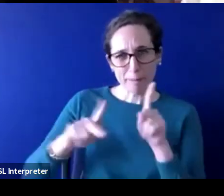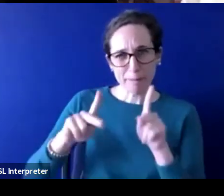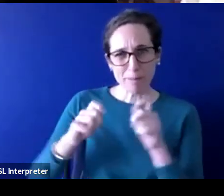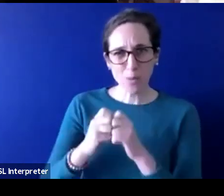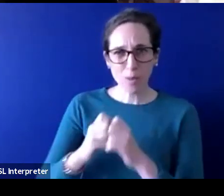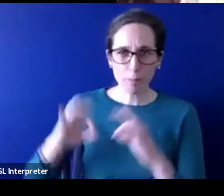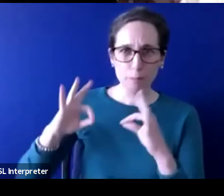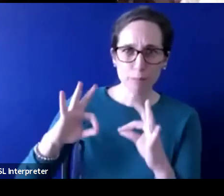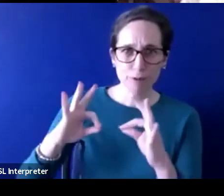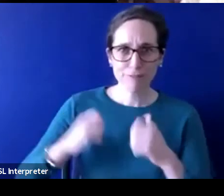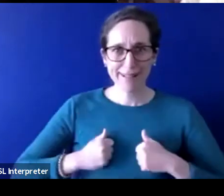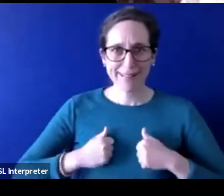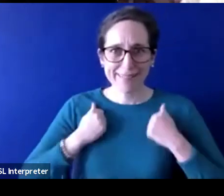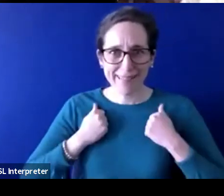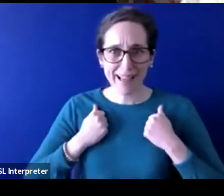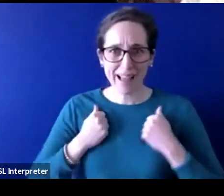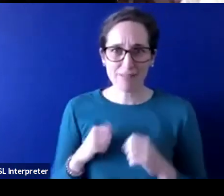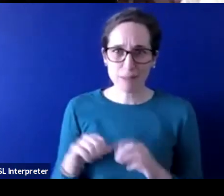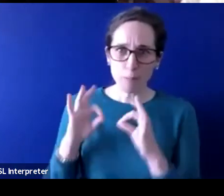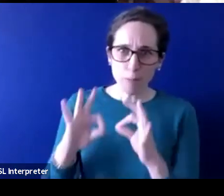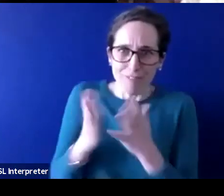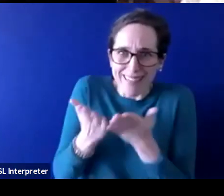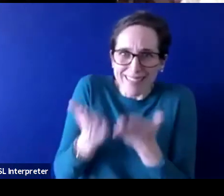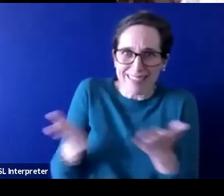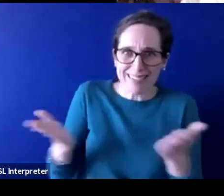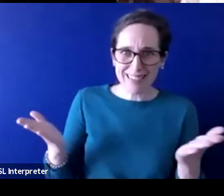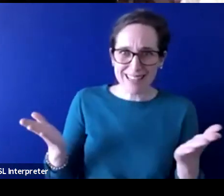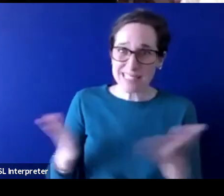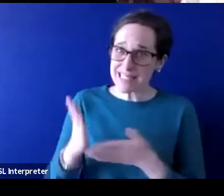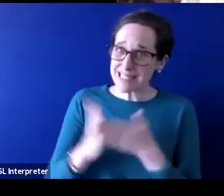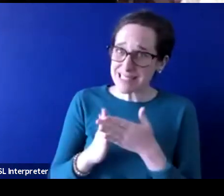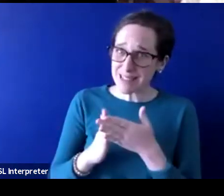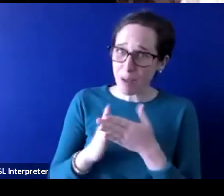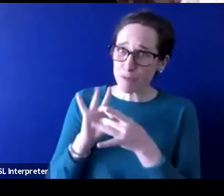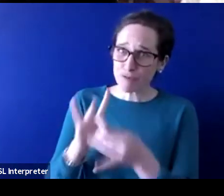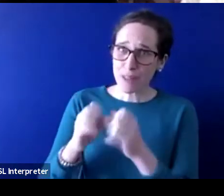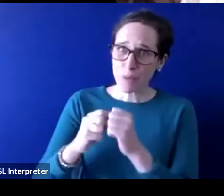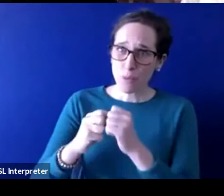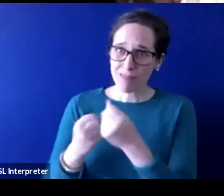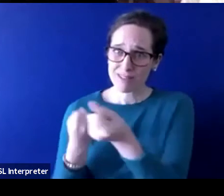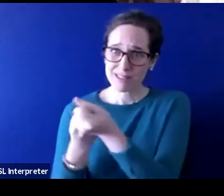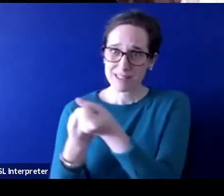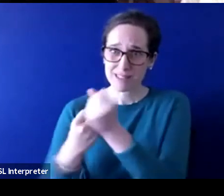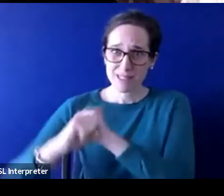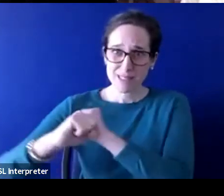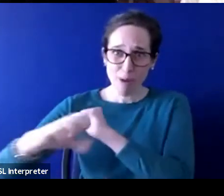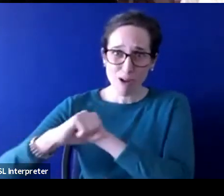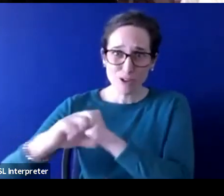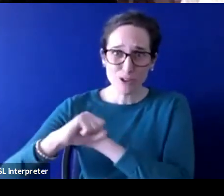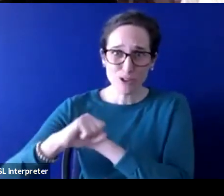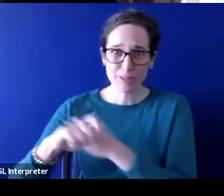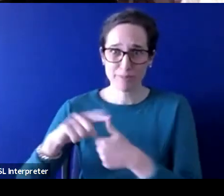things. Some of that is either sponsorships or they're married rich or something. We don't know.